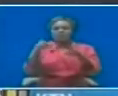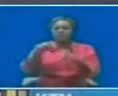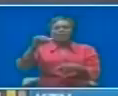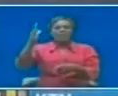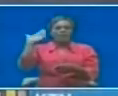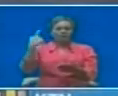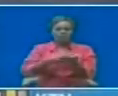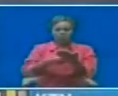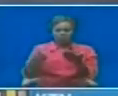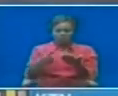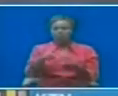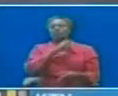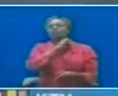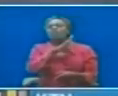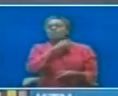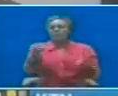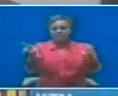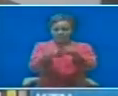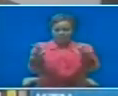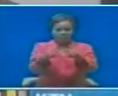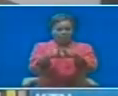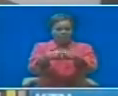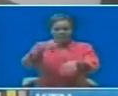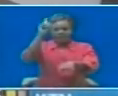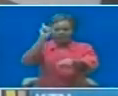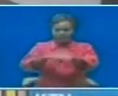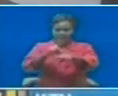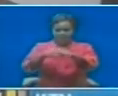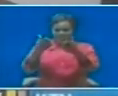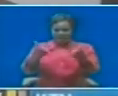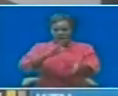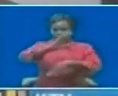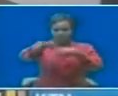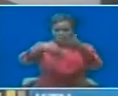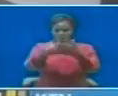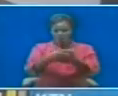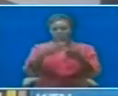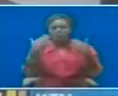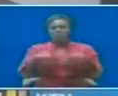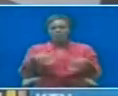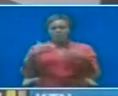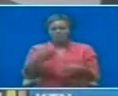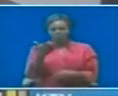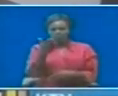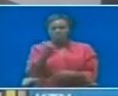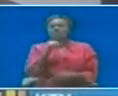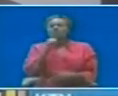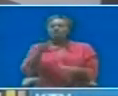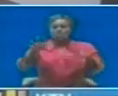last week to lodge a complaint over the same. It is time for all those who did not